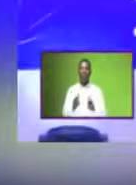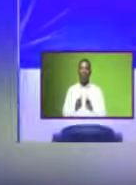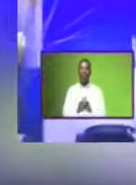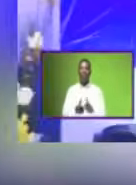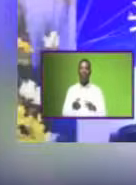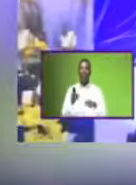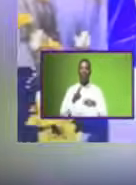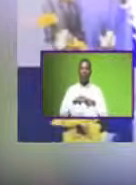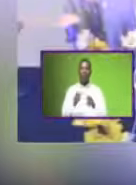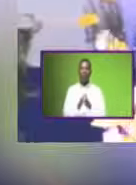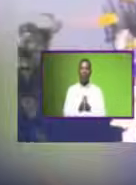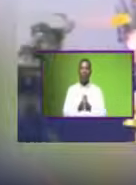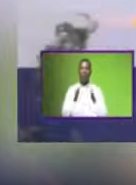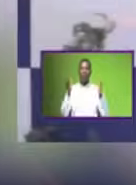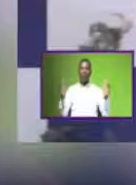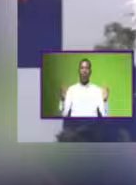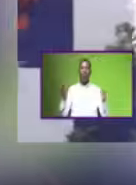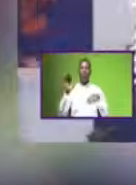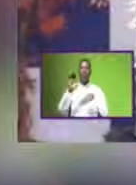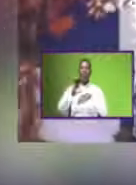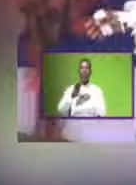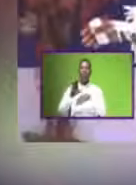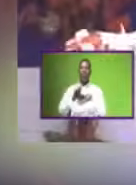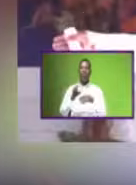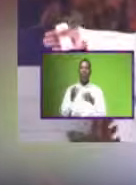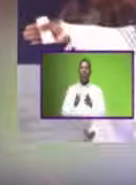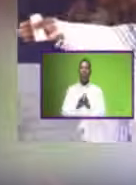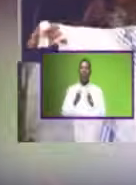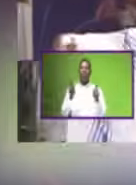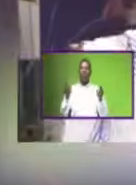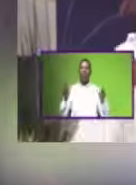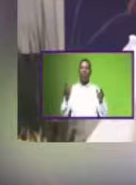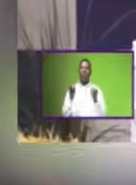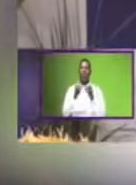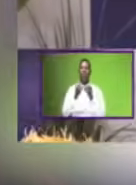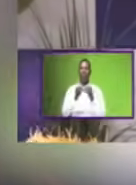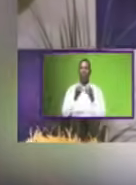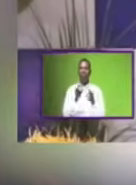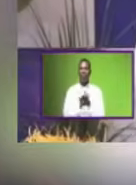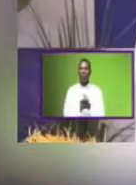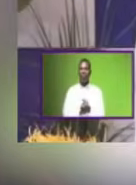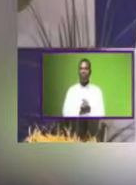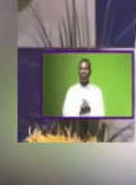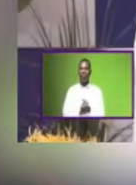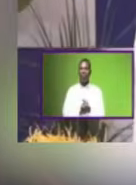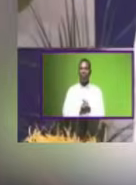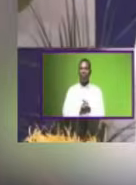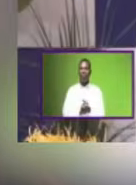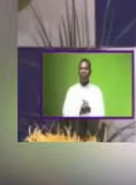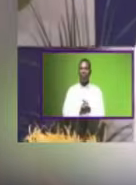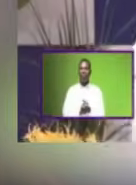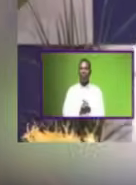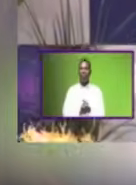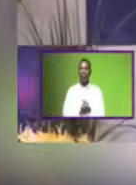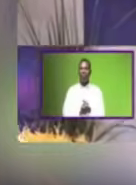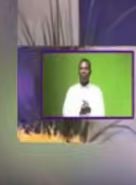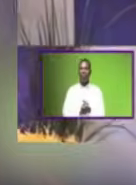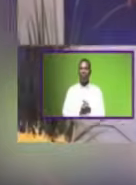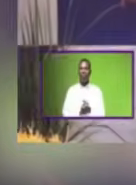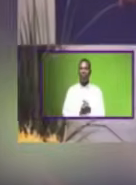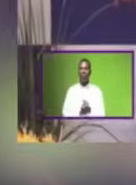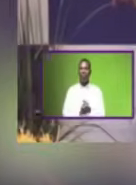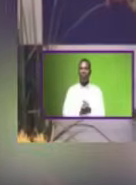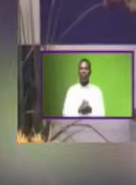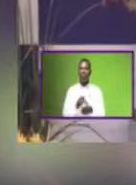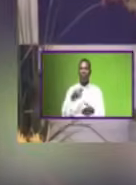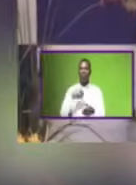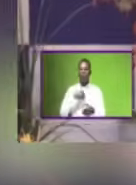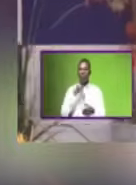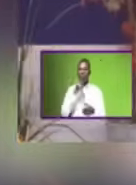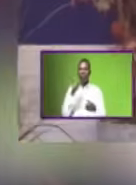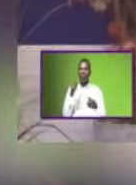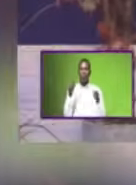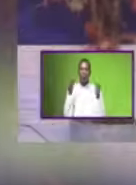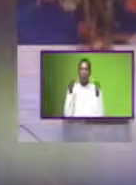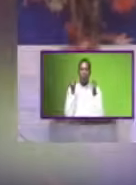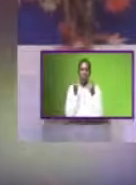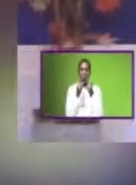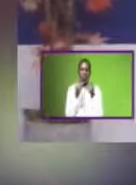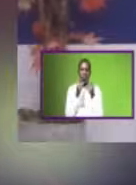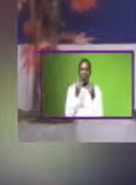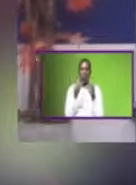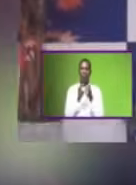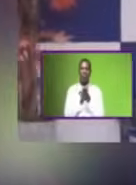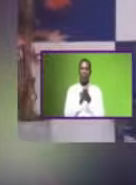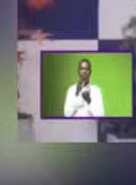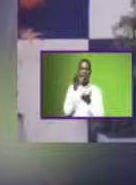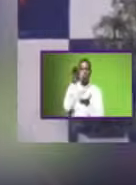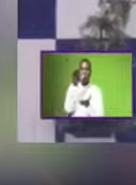now going to even expand this auditorium the more. Me moa. I will never coil